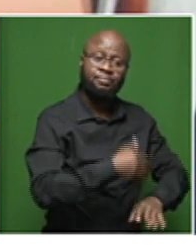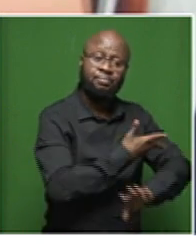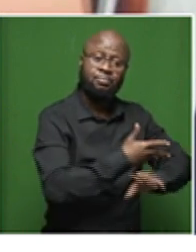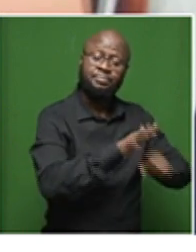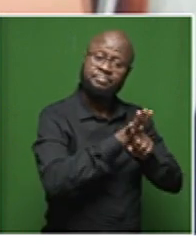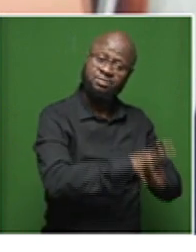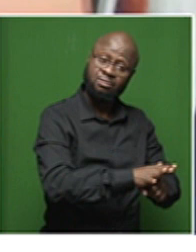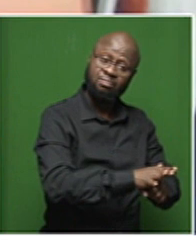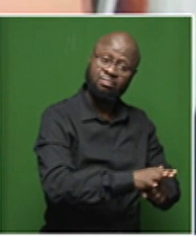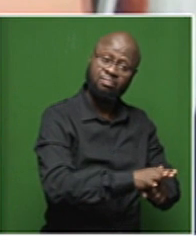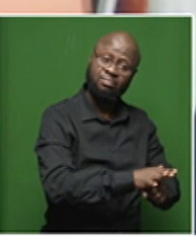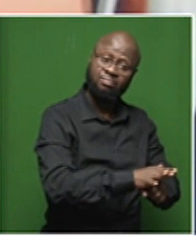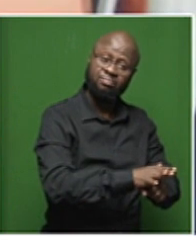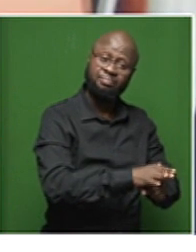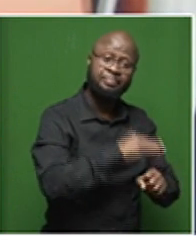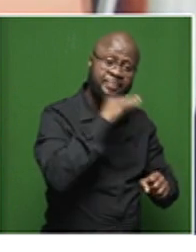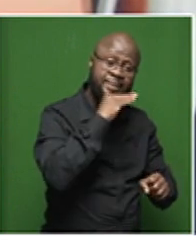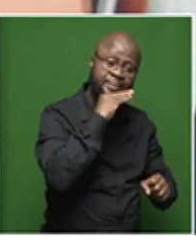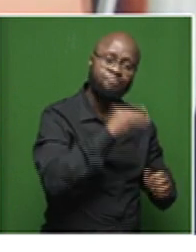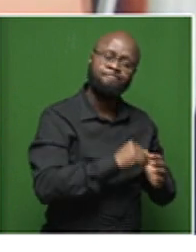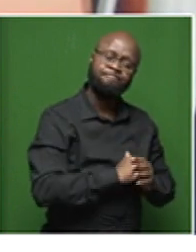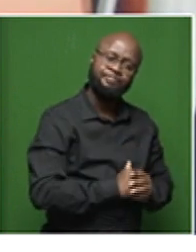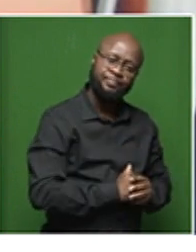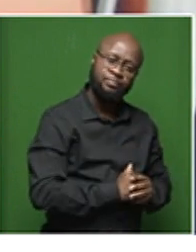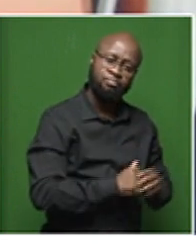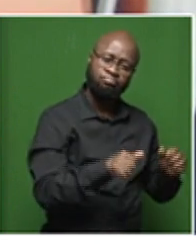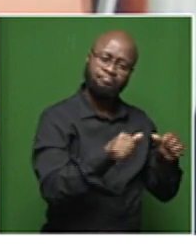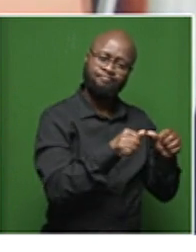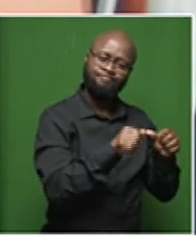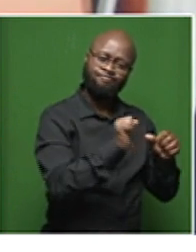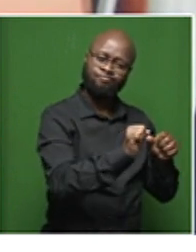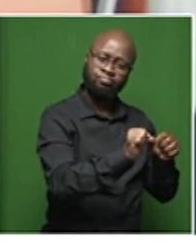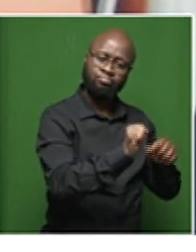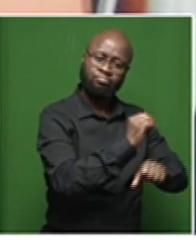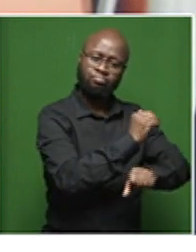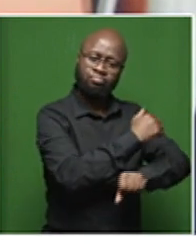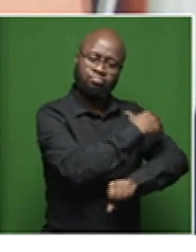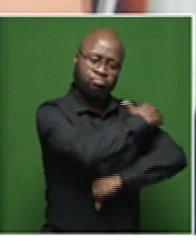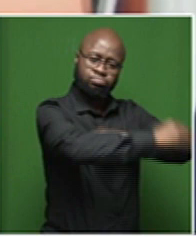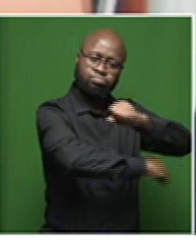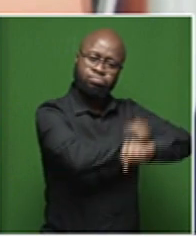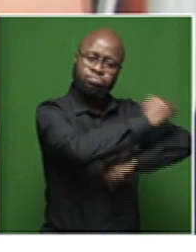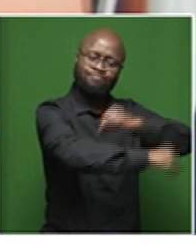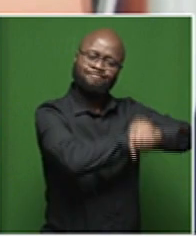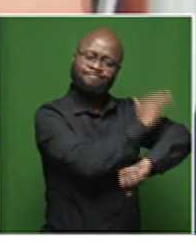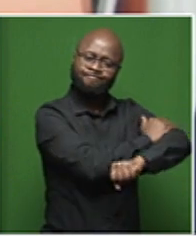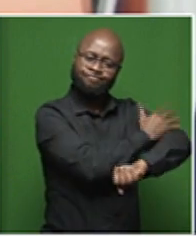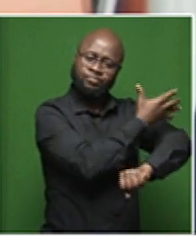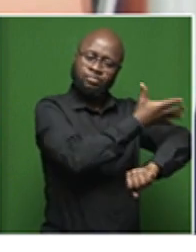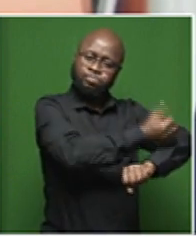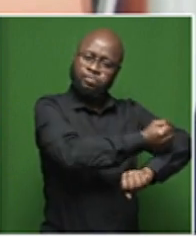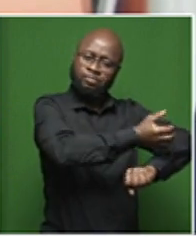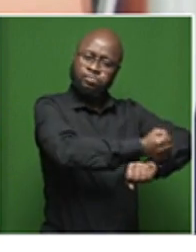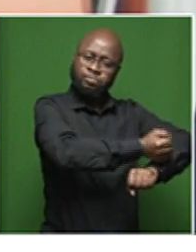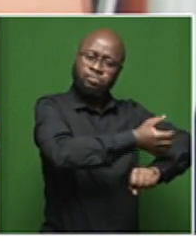a pressure that, rightfully said in one of the inserts, we measure on the upper arm of the arm, and then we're looking for the